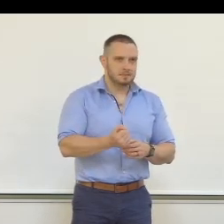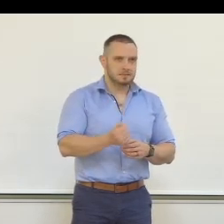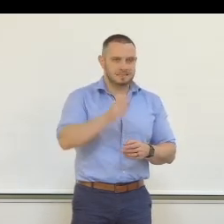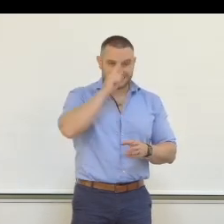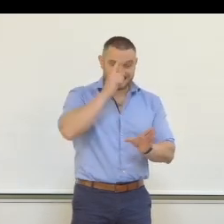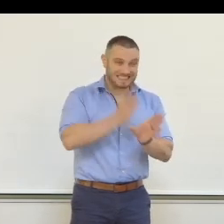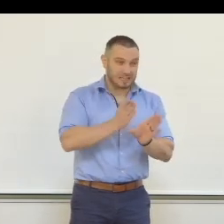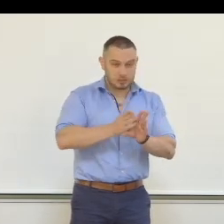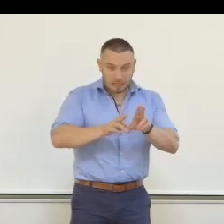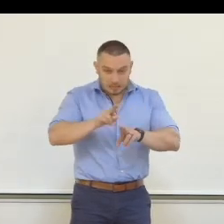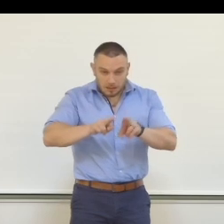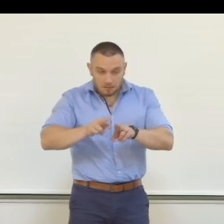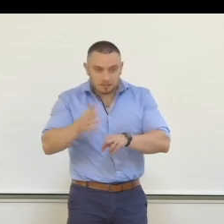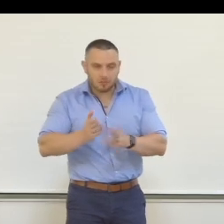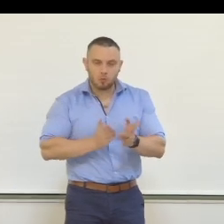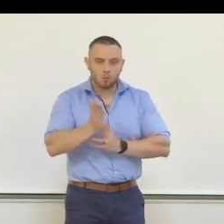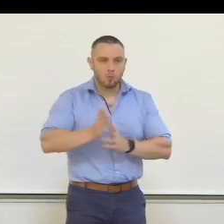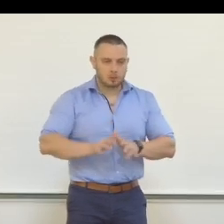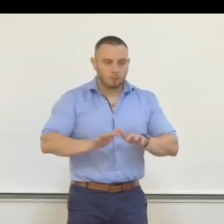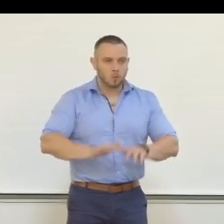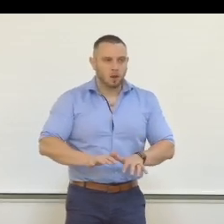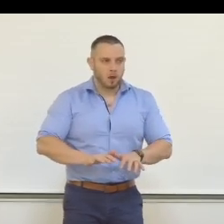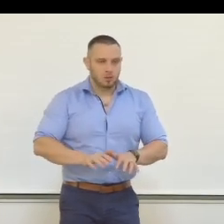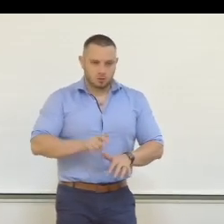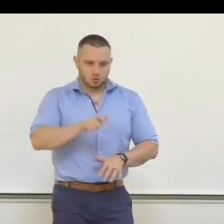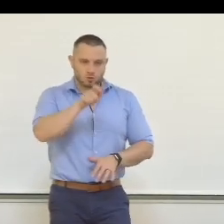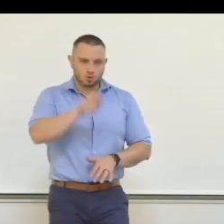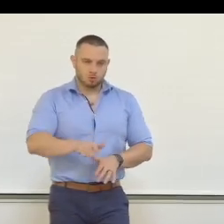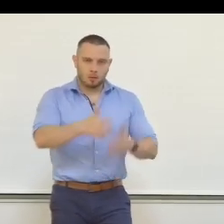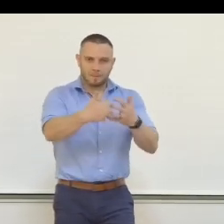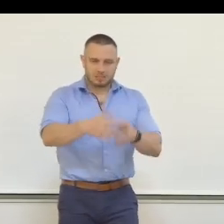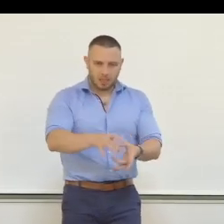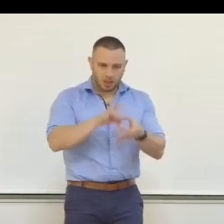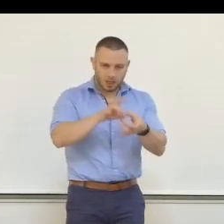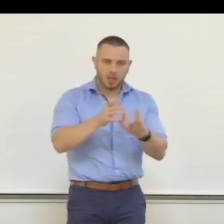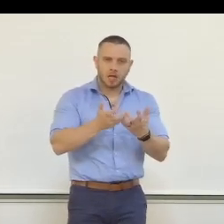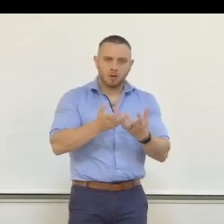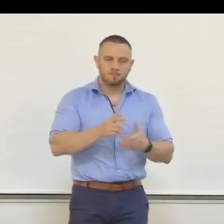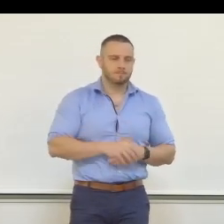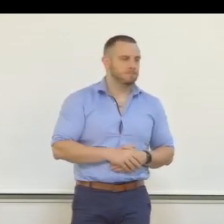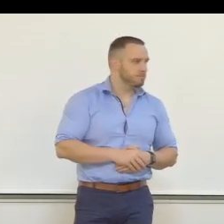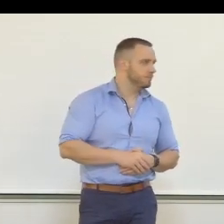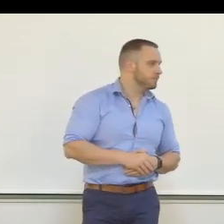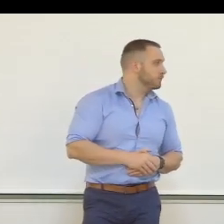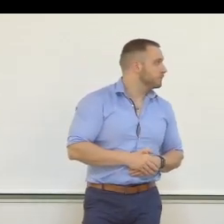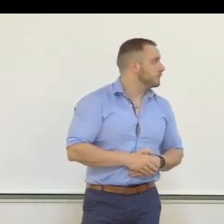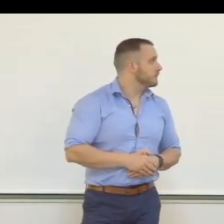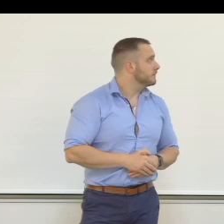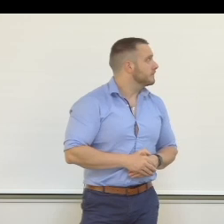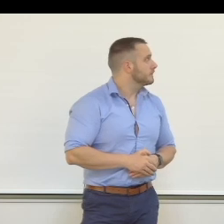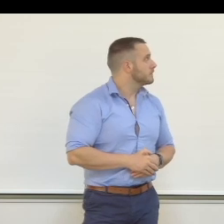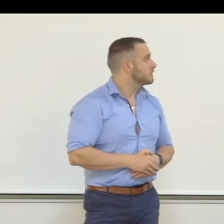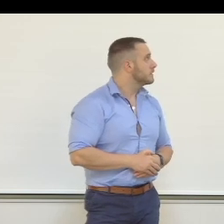psychological experiments, human-computer, human-machine interaction experiments on this piece of equipment.